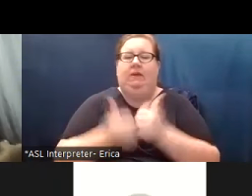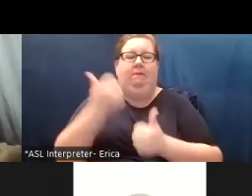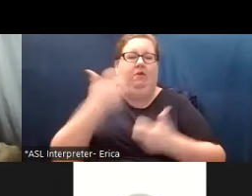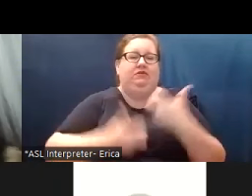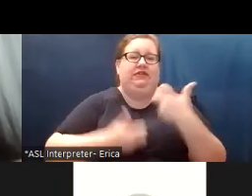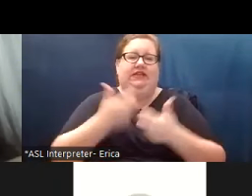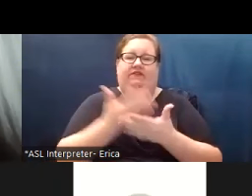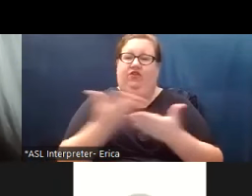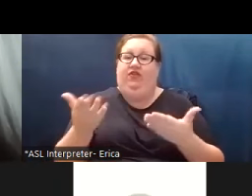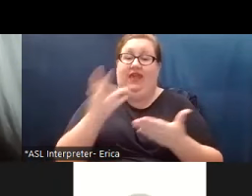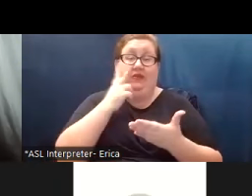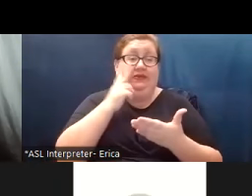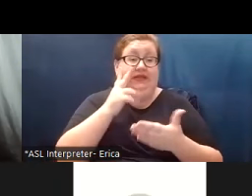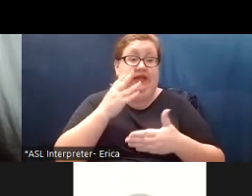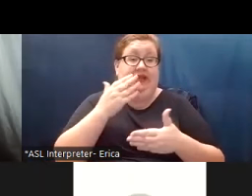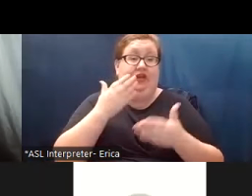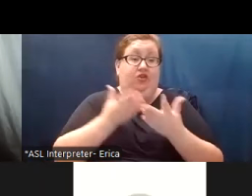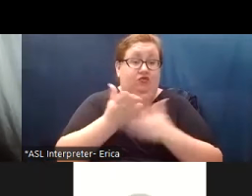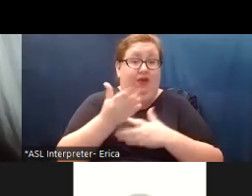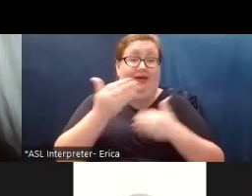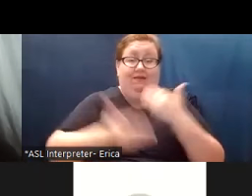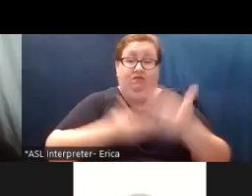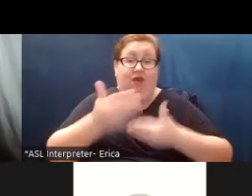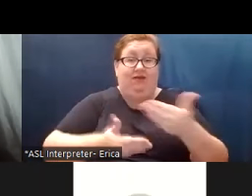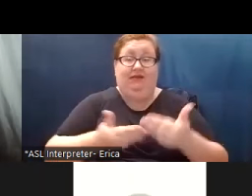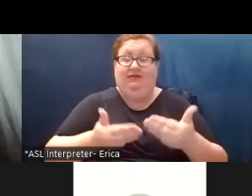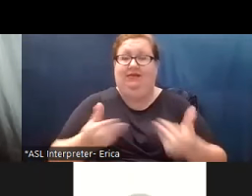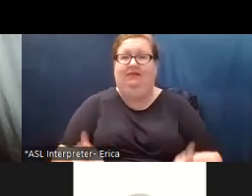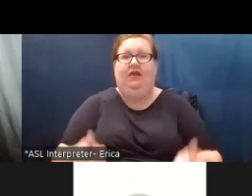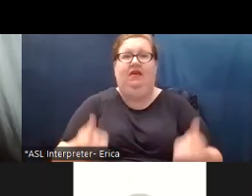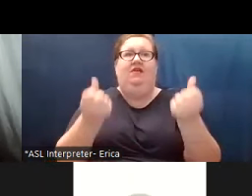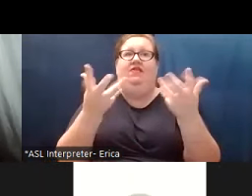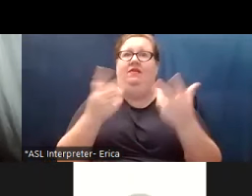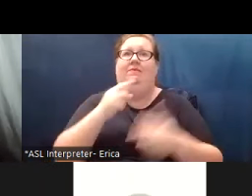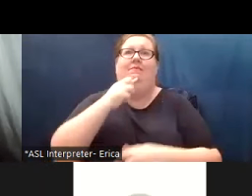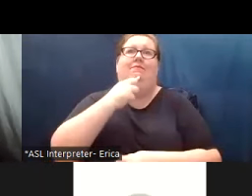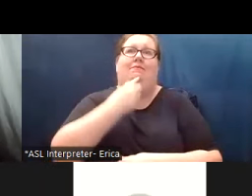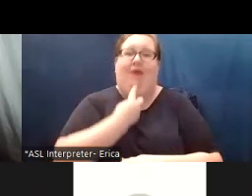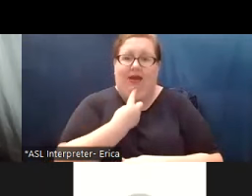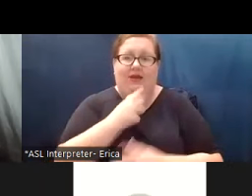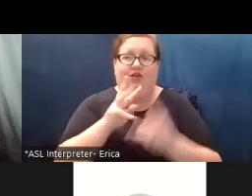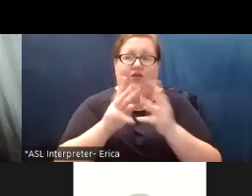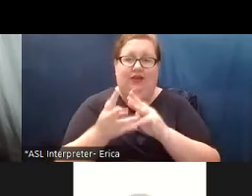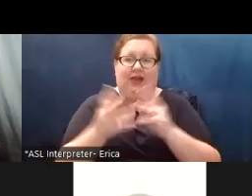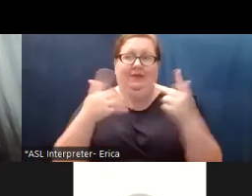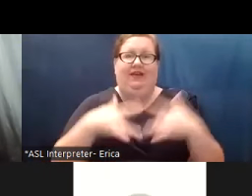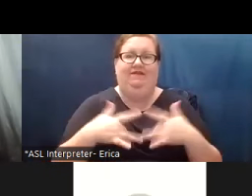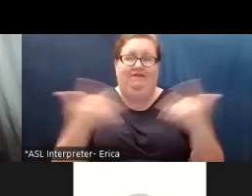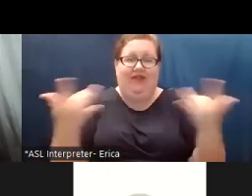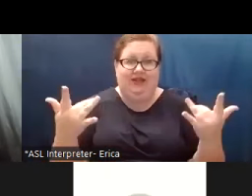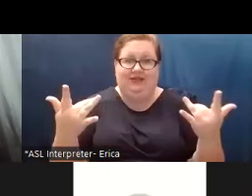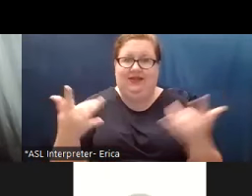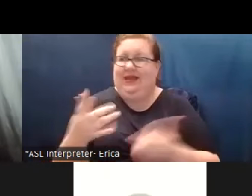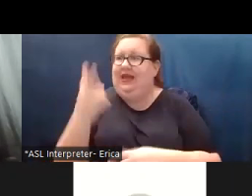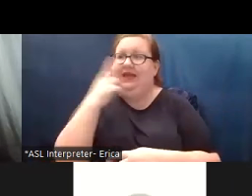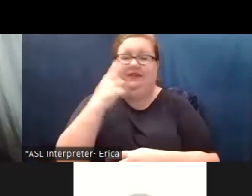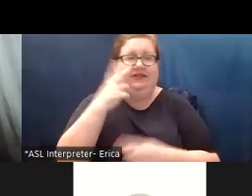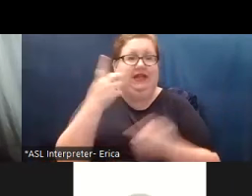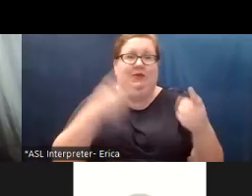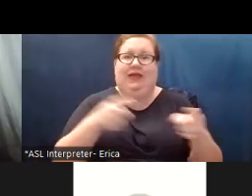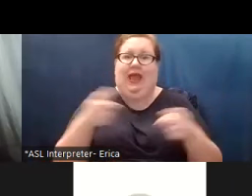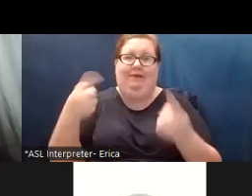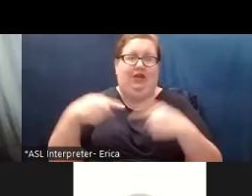this process too is just the magnitude of climate events, the risks that we're seeing for the future, but also just what has happened during the course of this project,